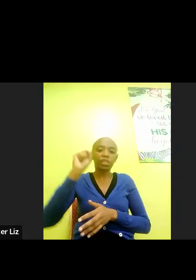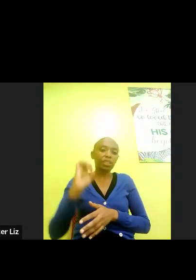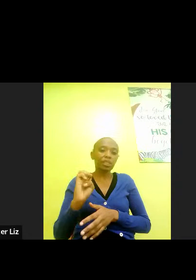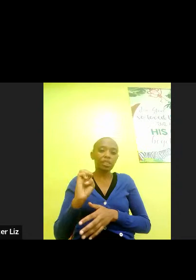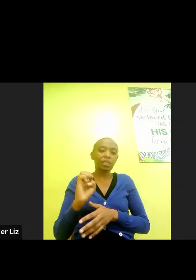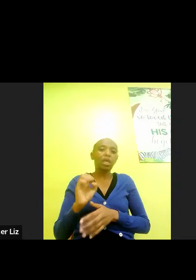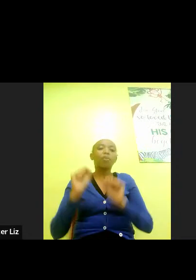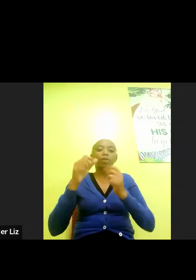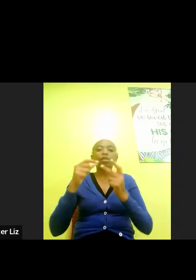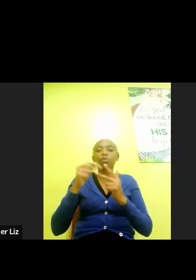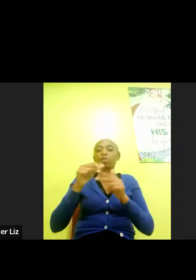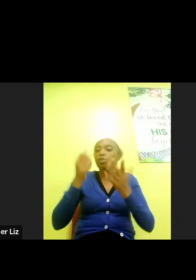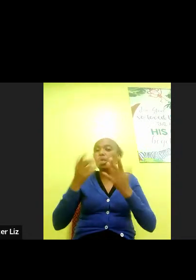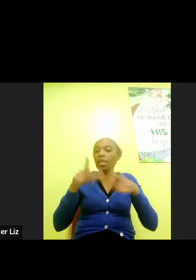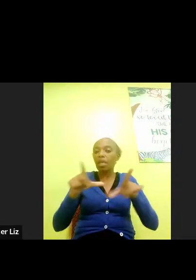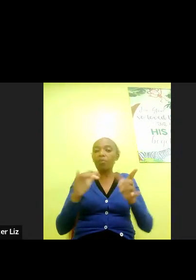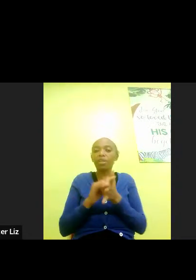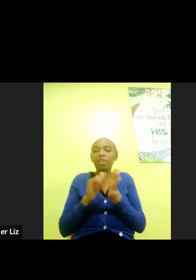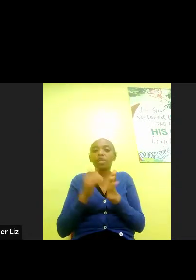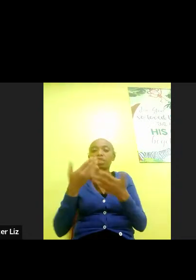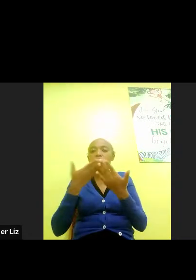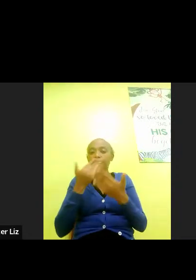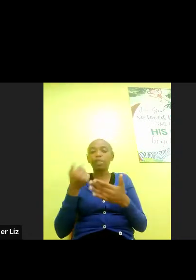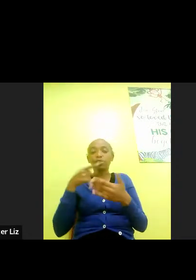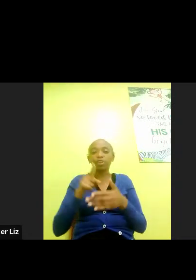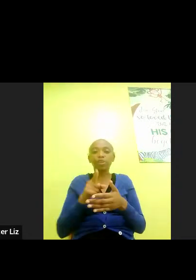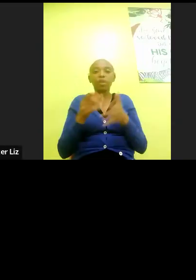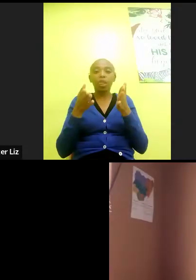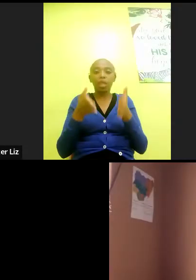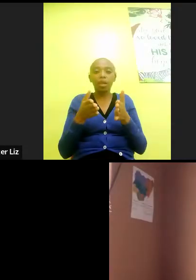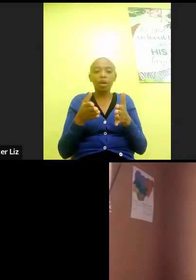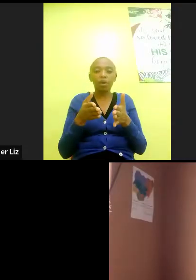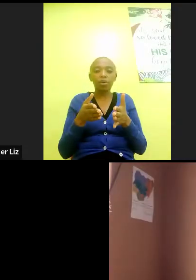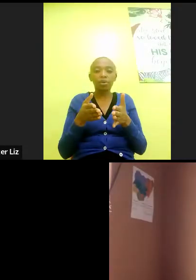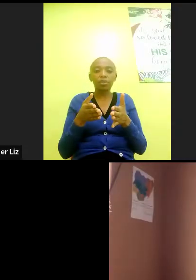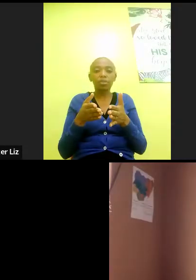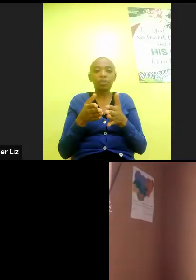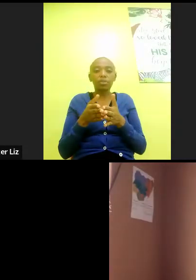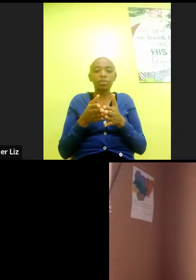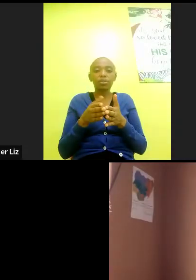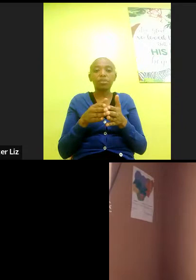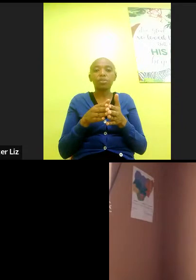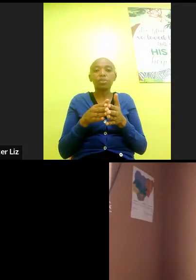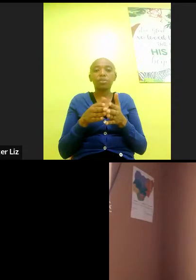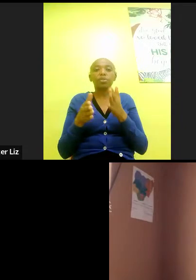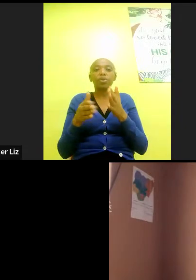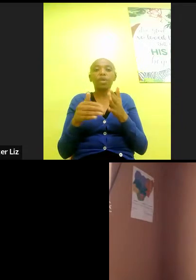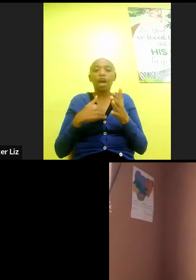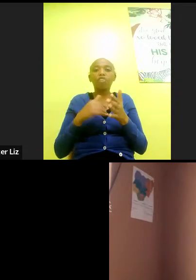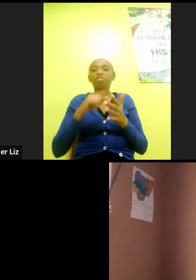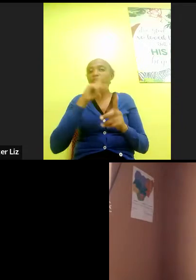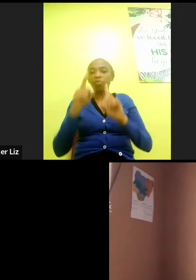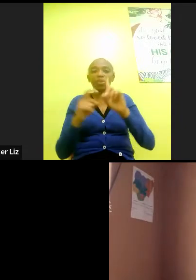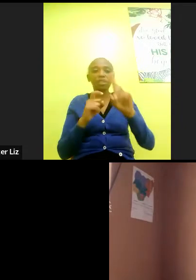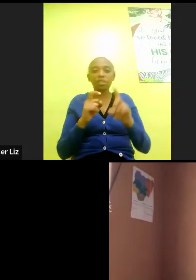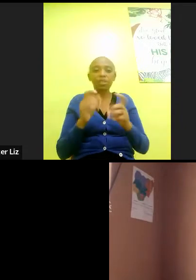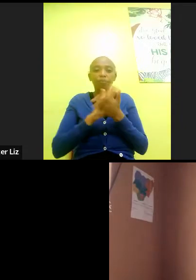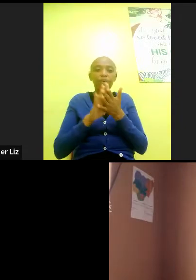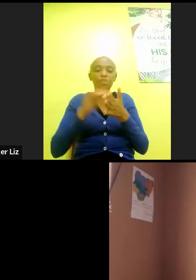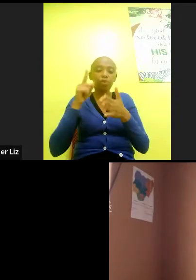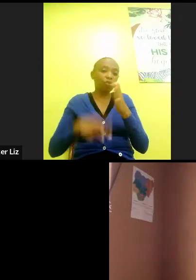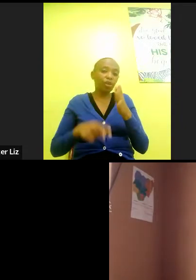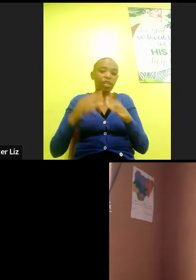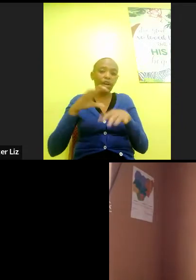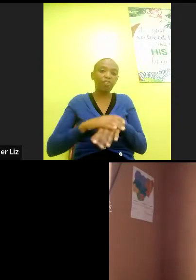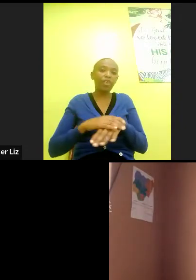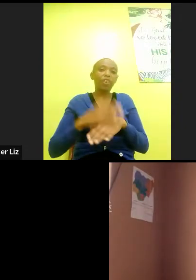option which is suitable for you. We are also taking questions based on what has come thus far in the